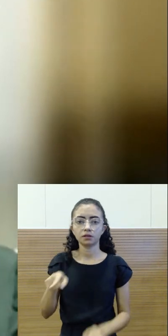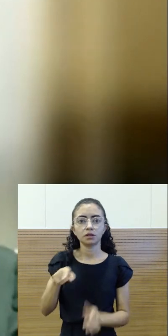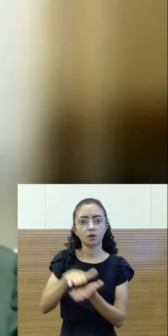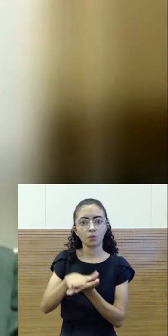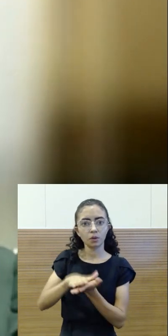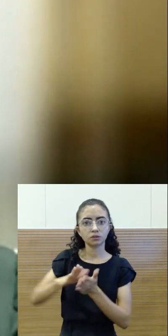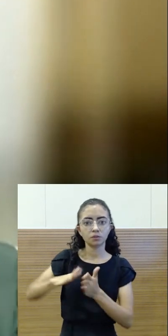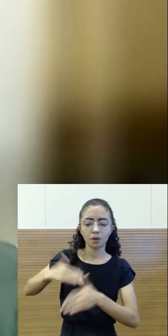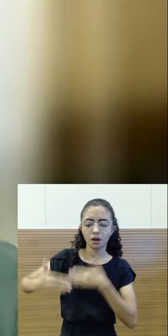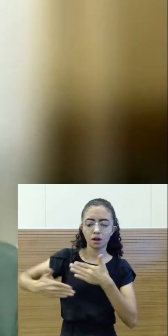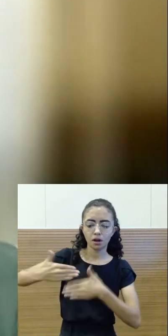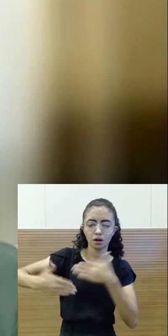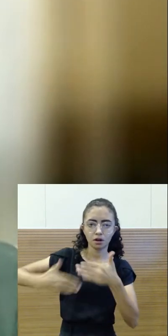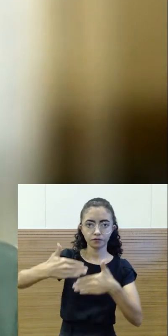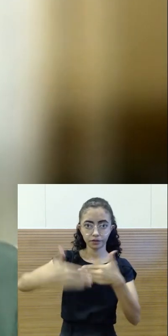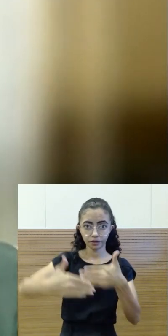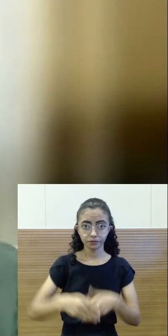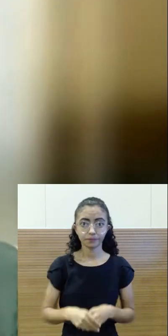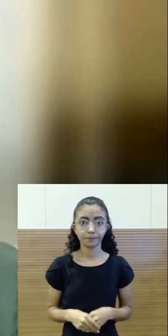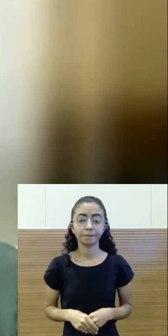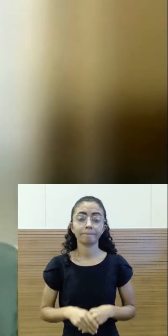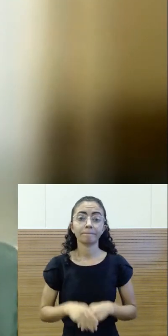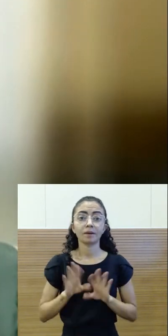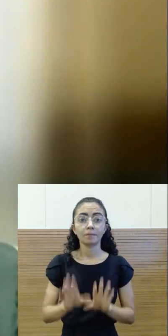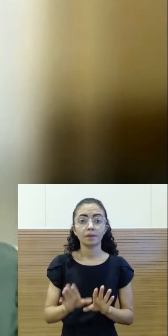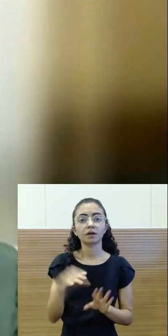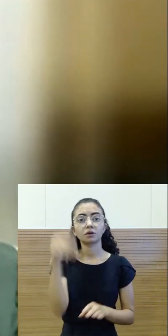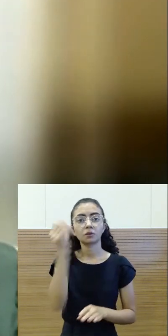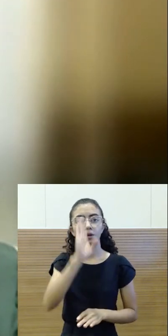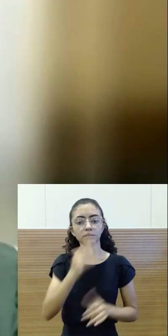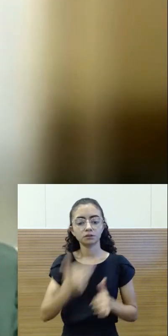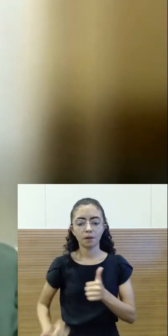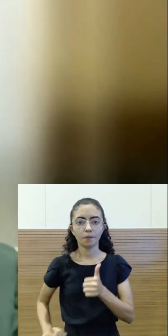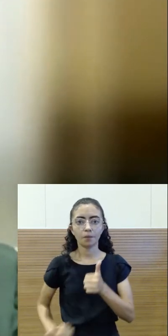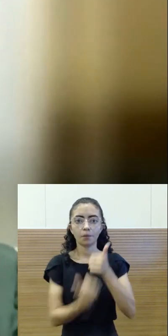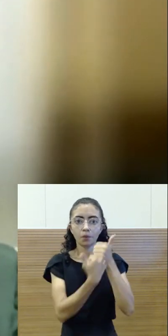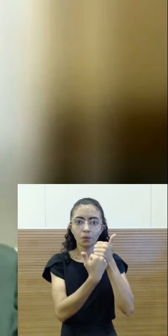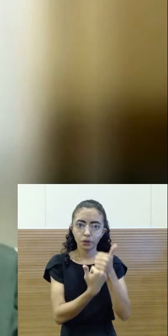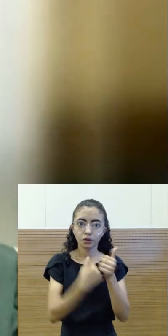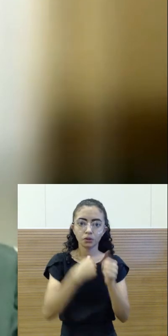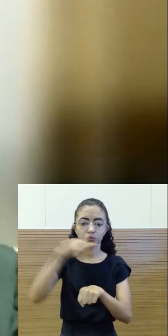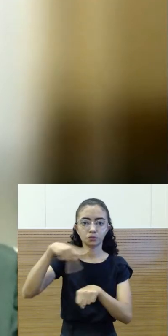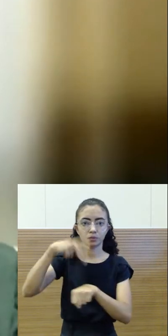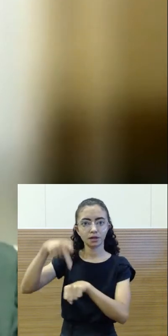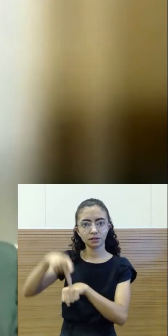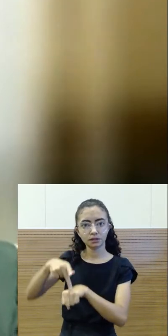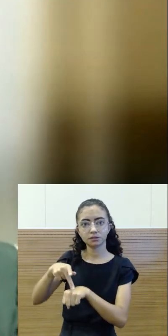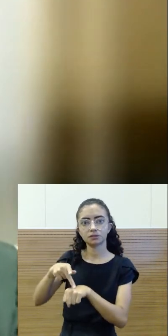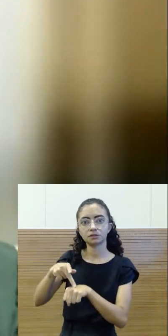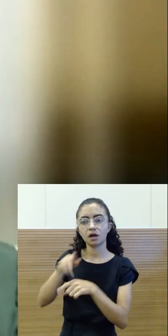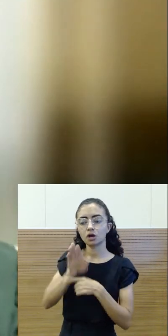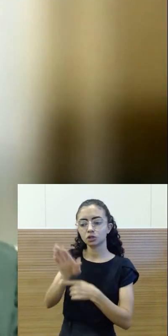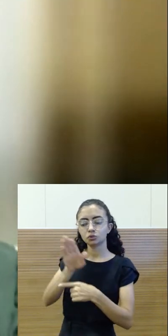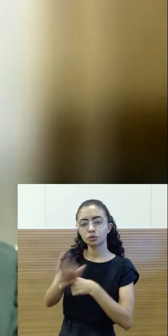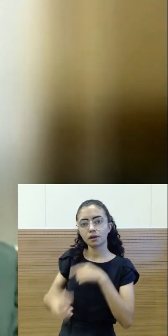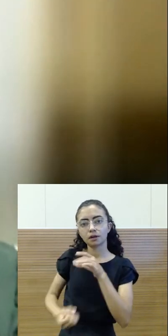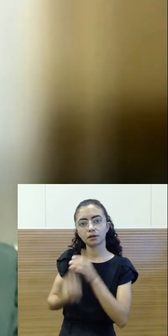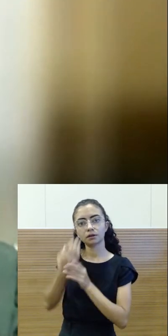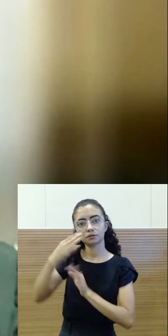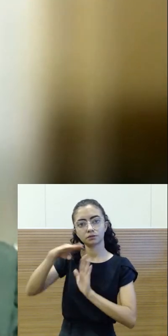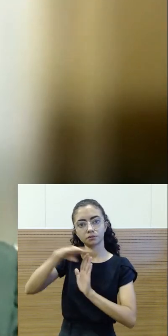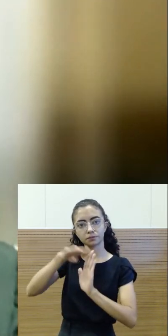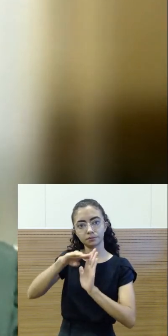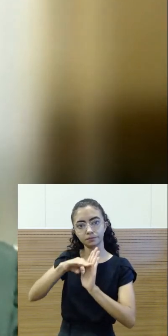with the support of the Brazilian Cooperation Agency, ABC, for Brazil to support these countries in elaboration of their